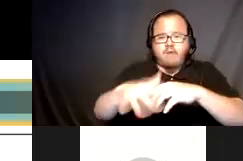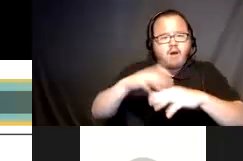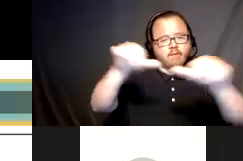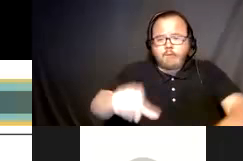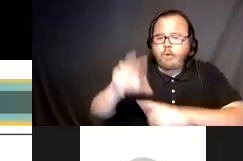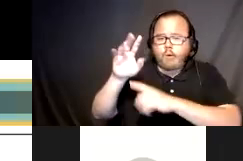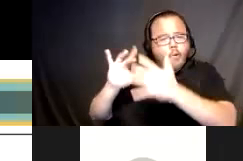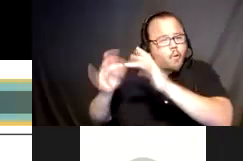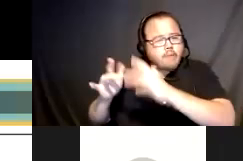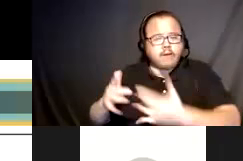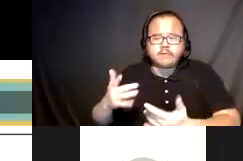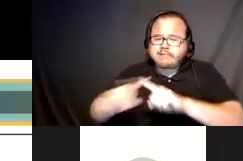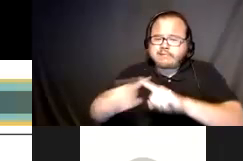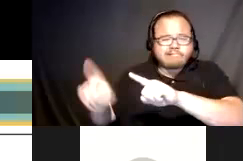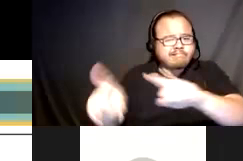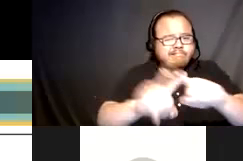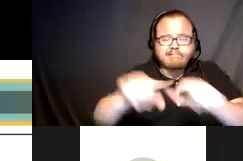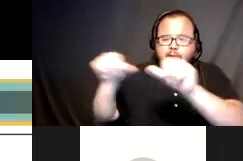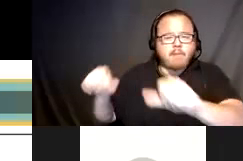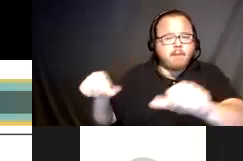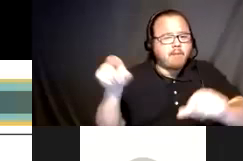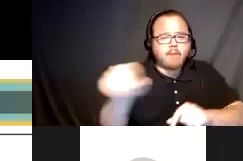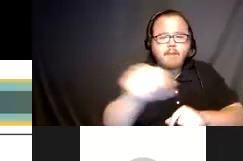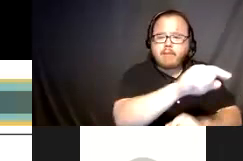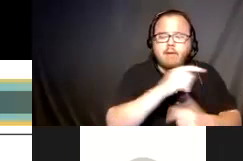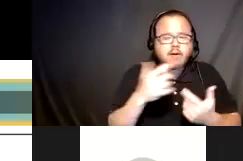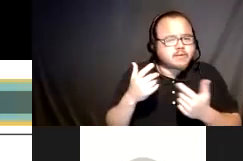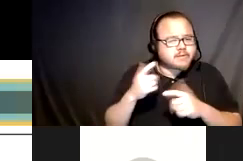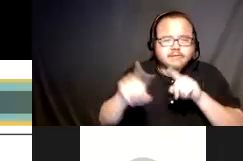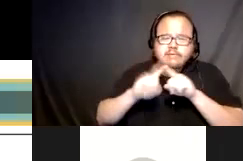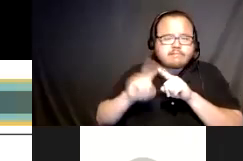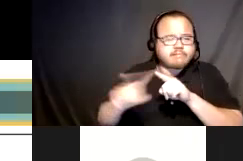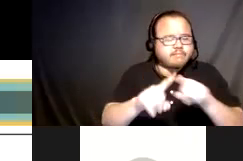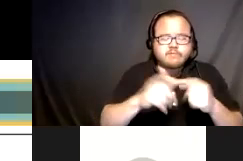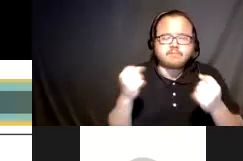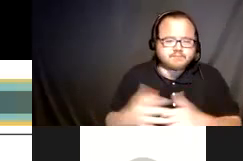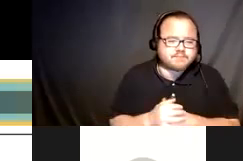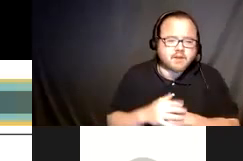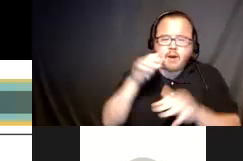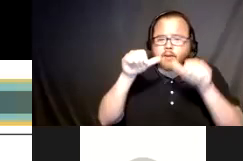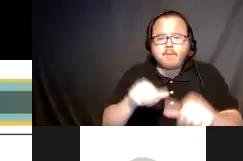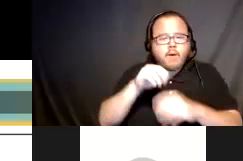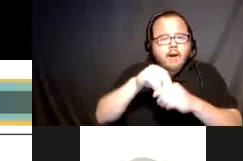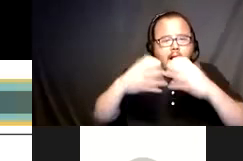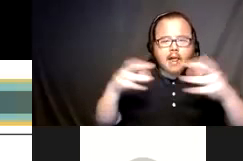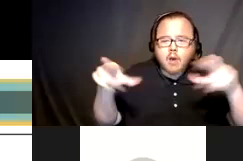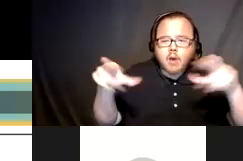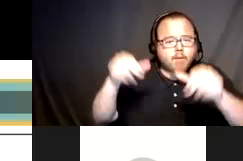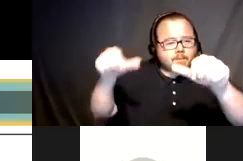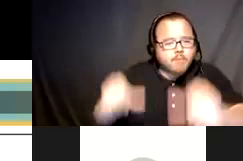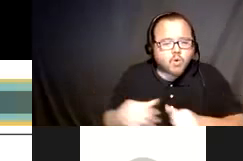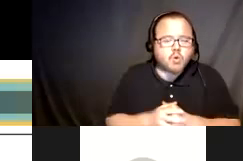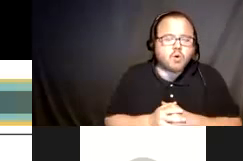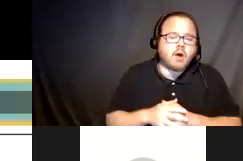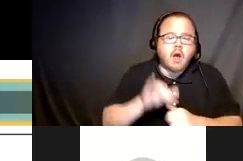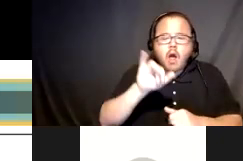posted in multiple places and other sites' websites, posters around the classrooms, on the back of the